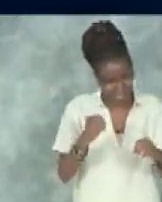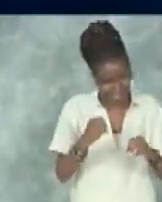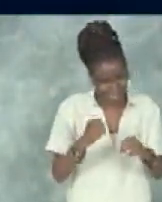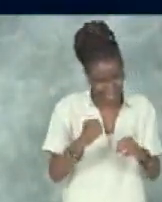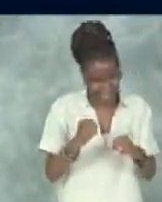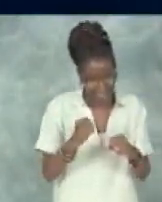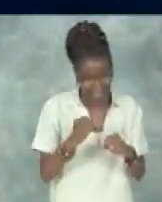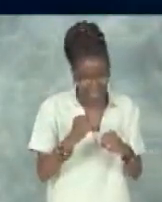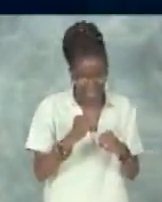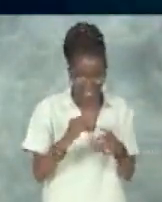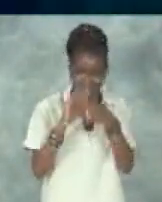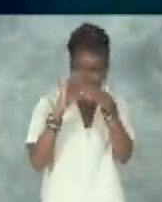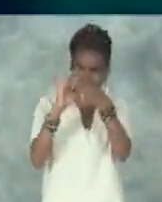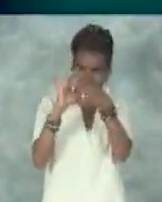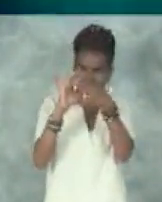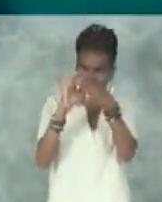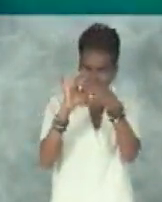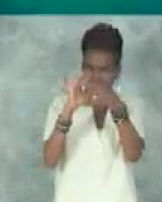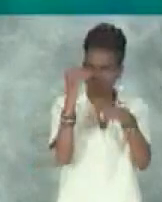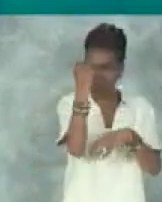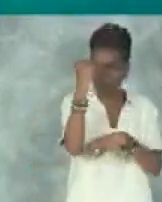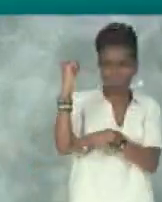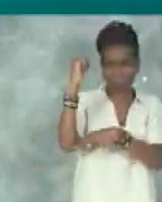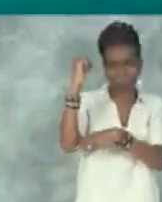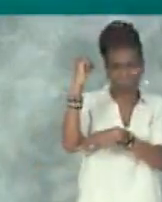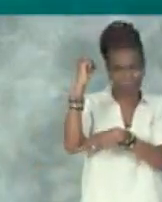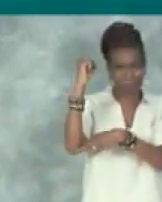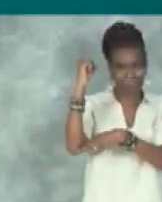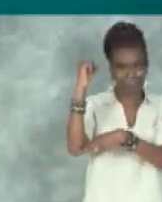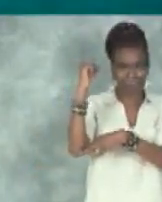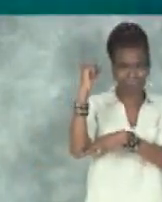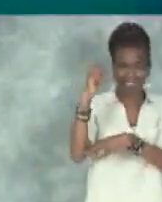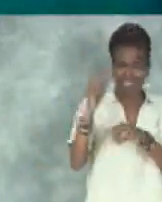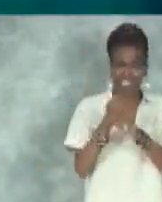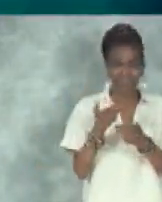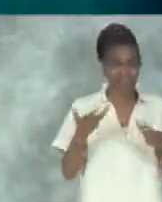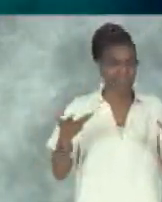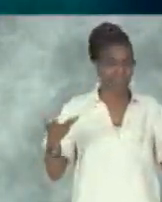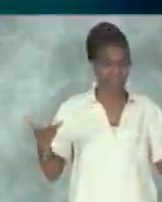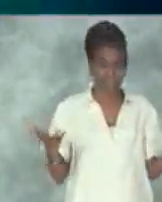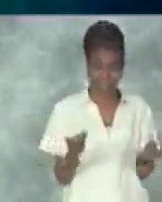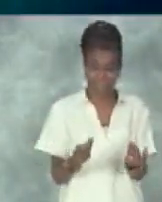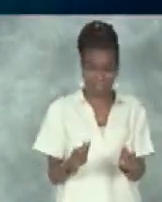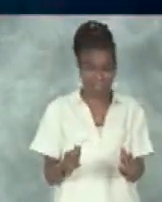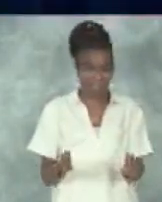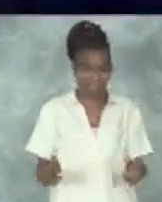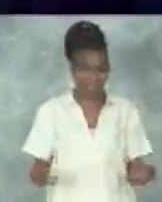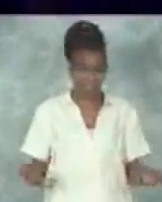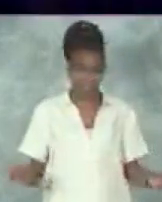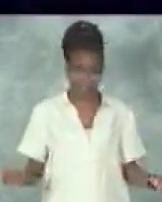solid rock I stand. All of the ground.